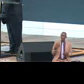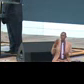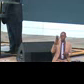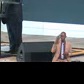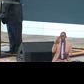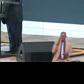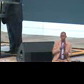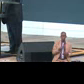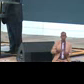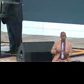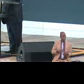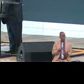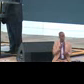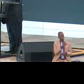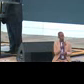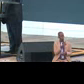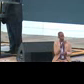know Christ. True.